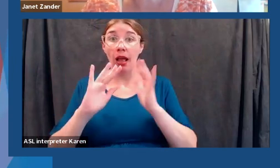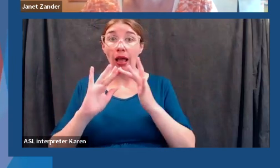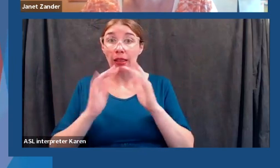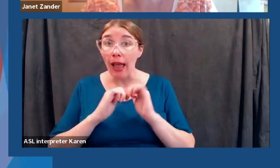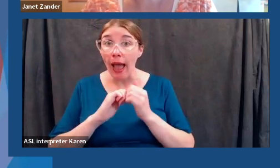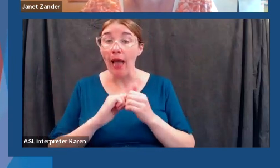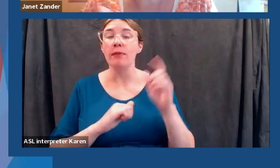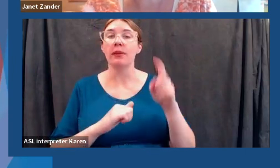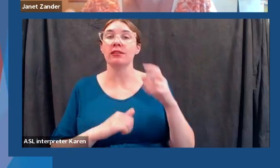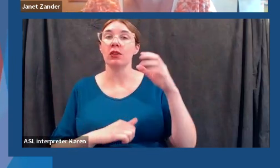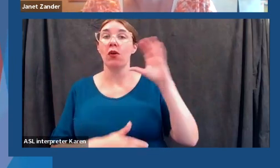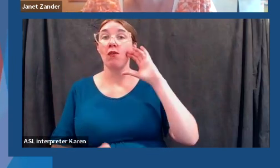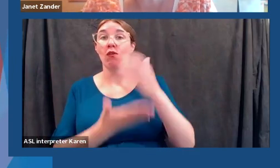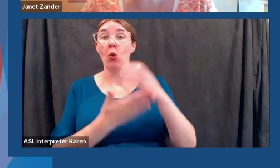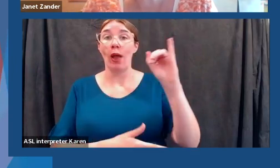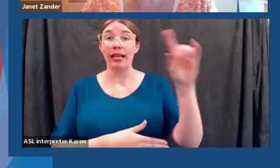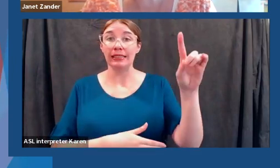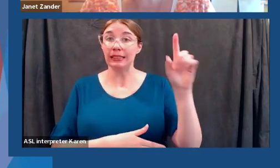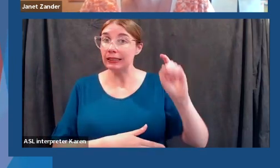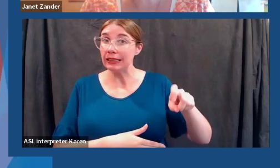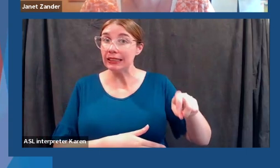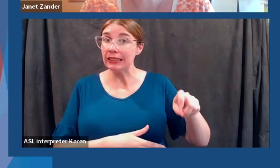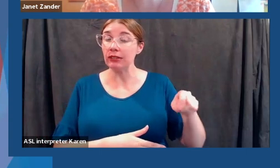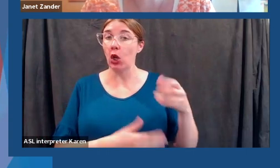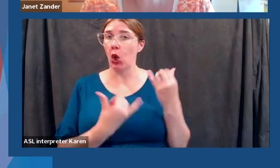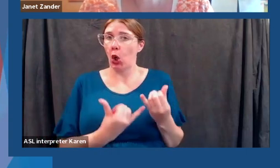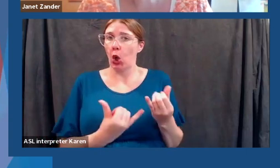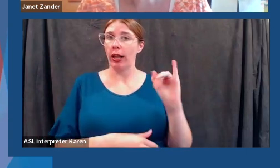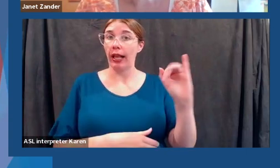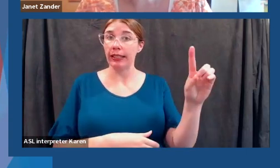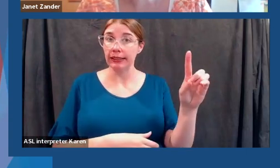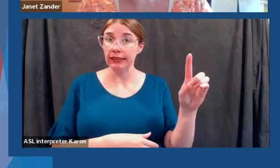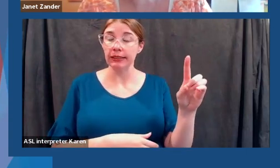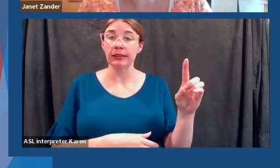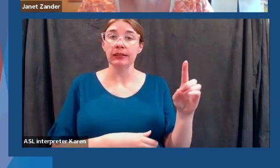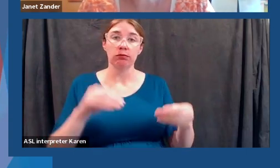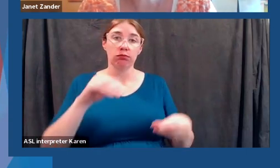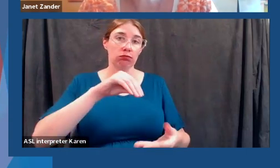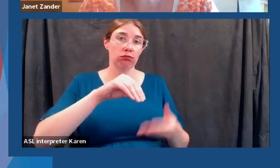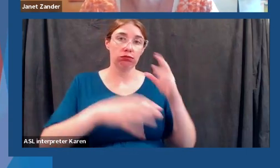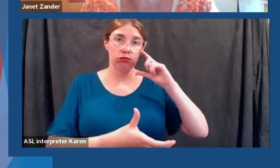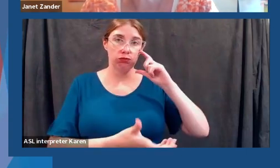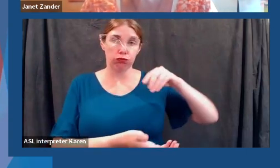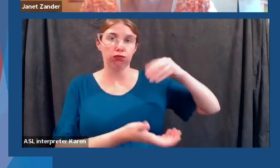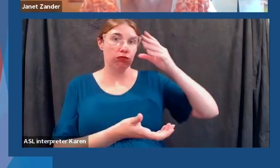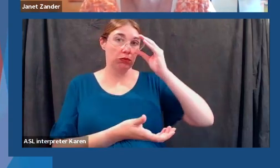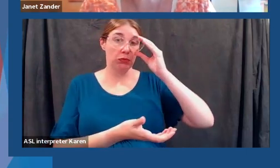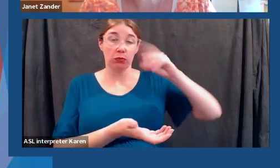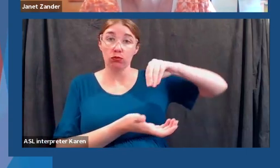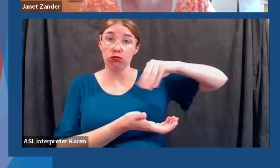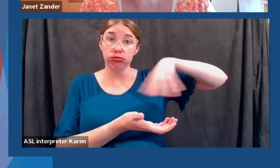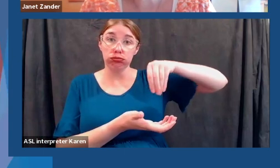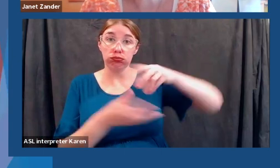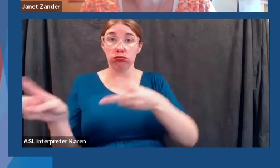photo ID. We'll talk about what that might look like in a little bit. If they're doing the registration by mail, again, up